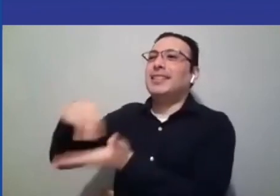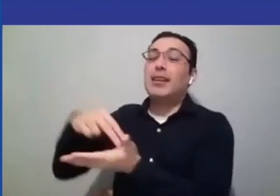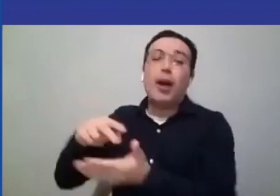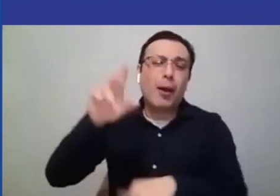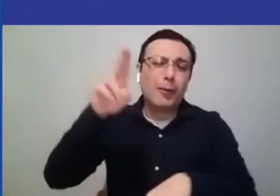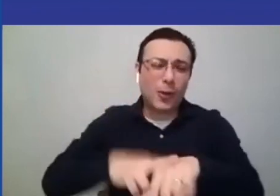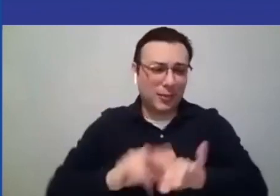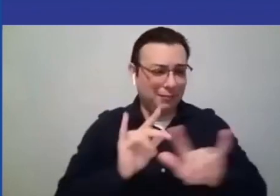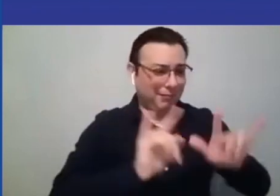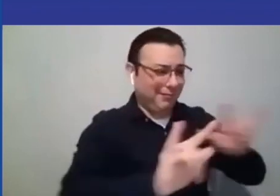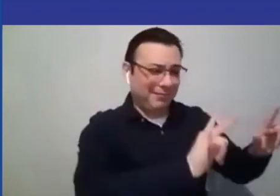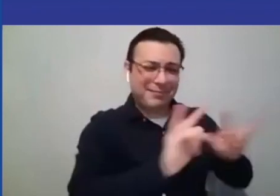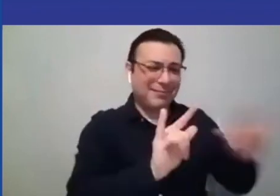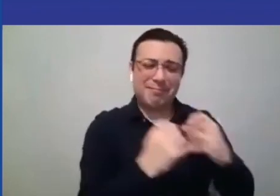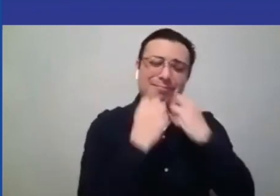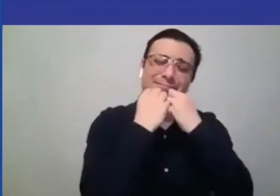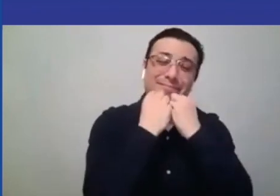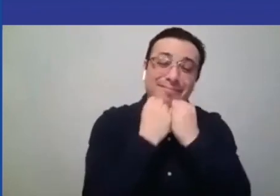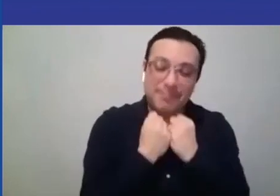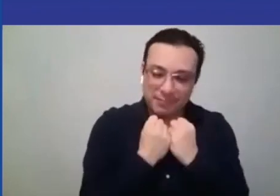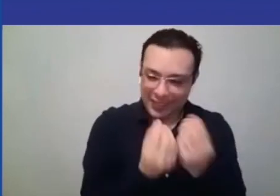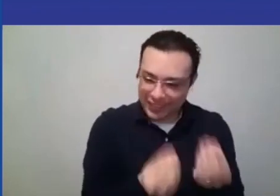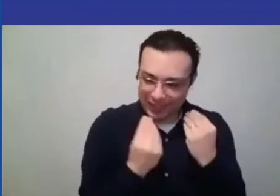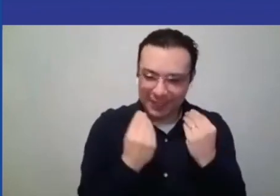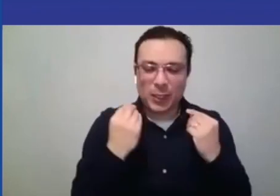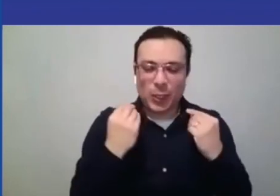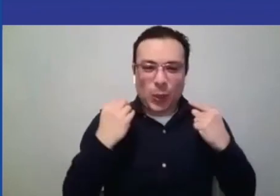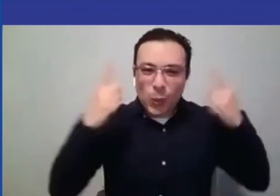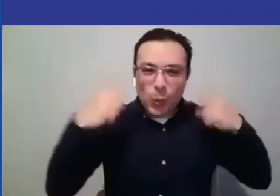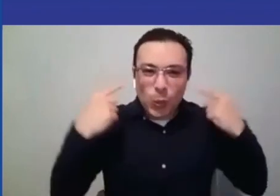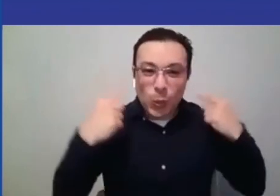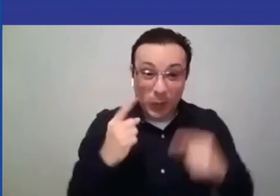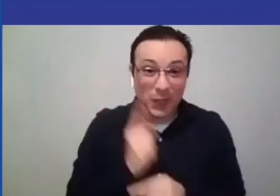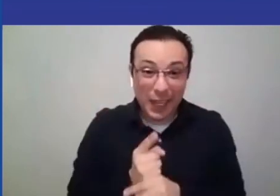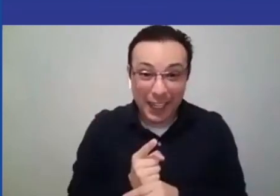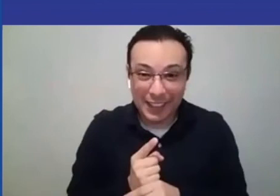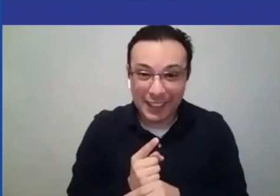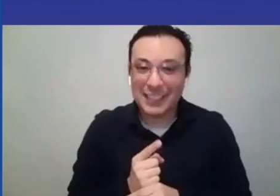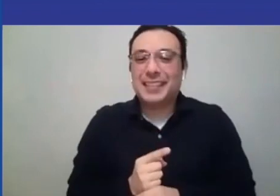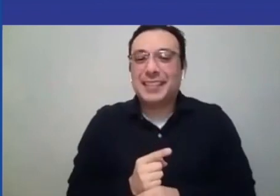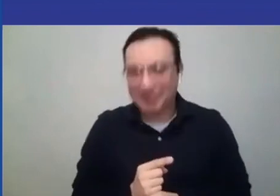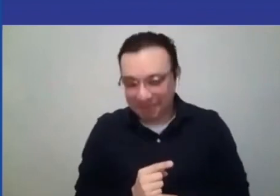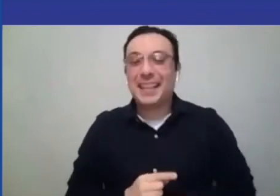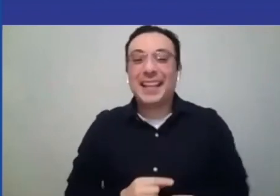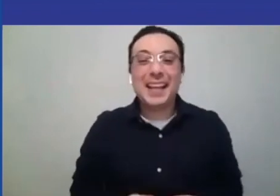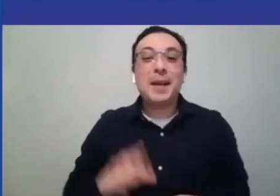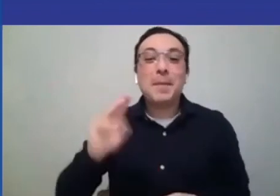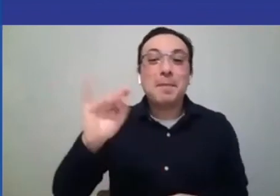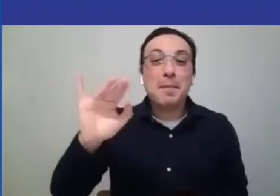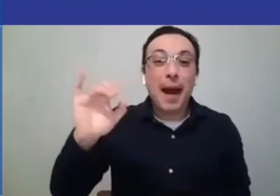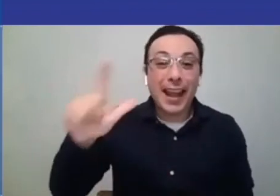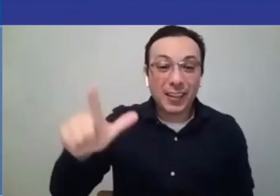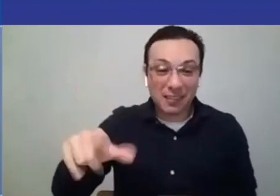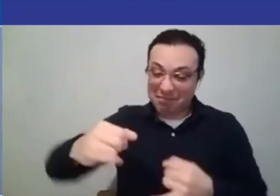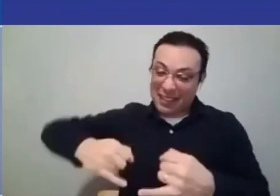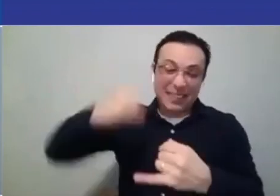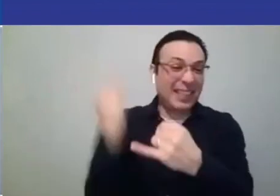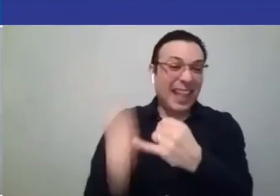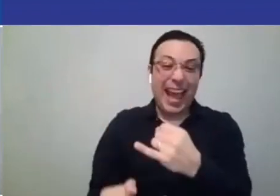away from them. And you've got to get away from the kids sometimes because we love our kids, but they can drive us crazy.